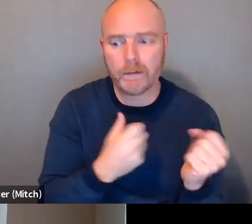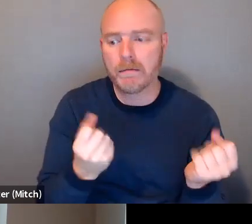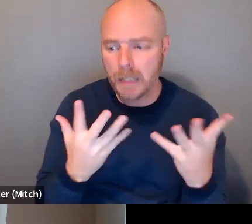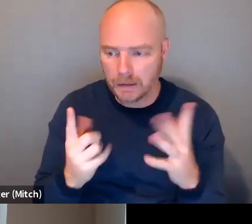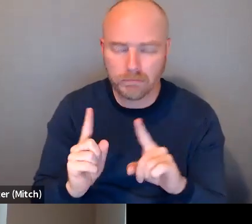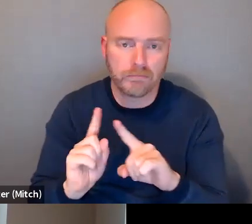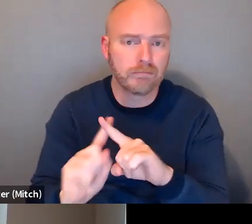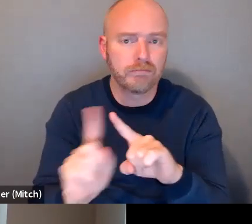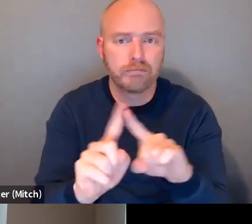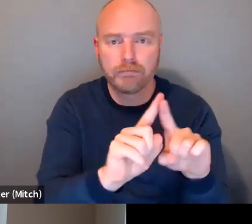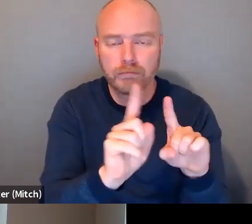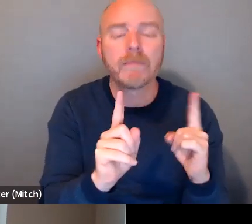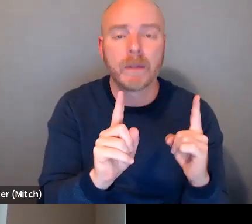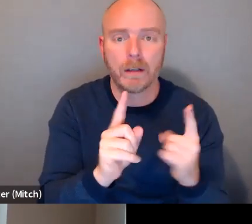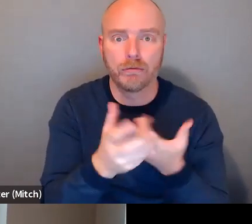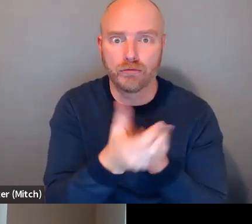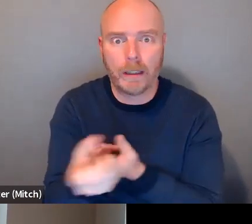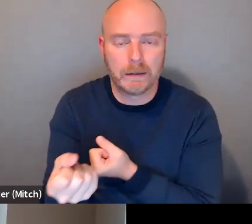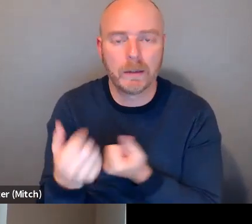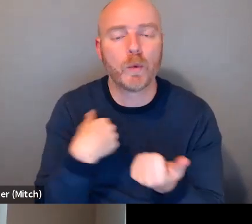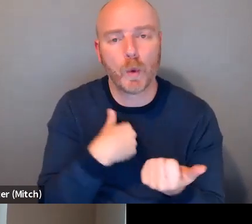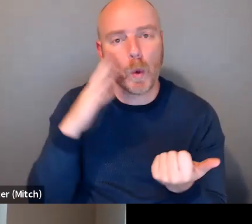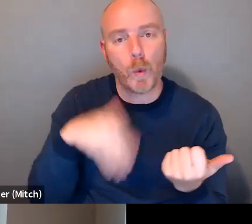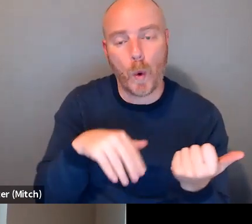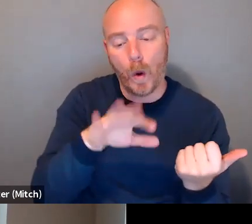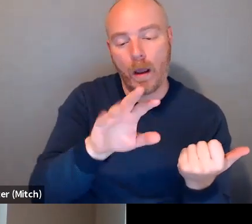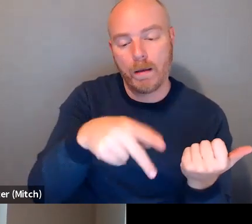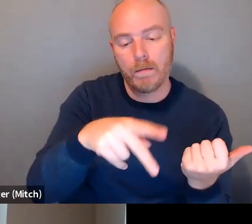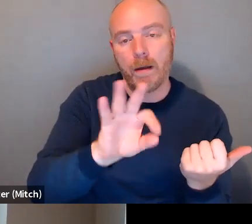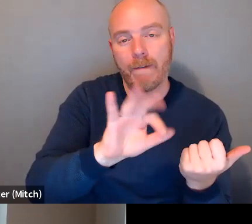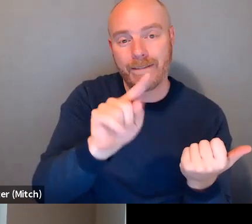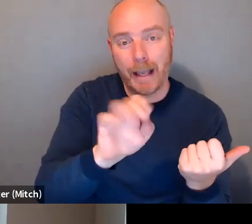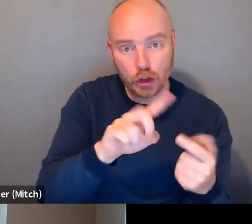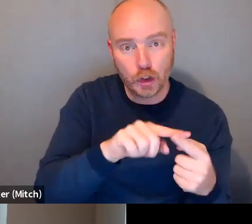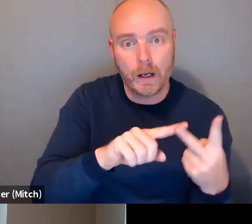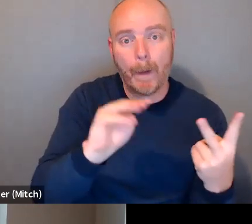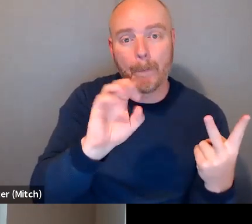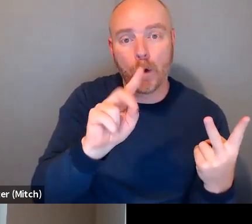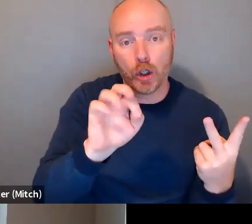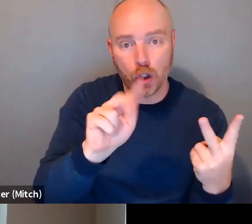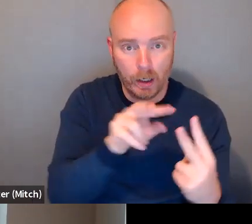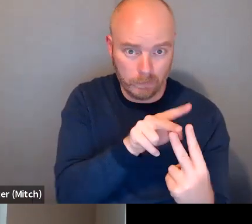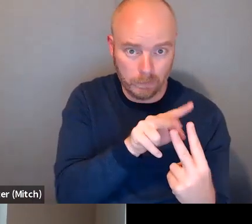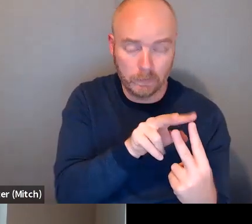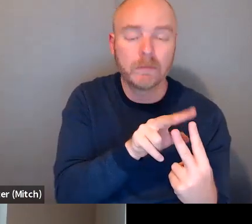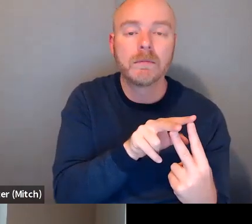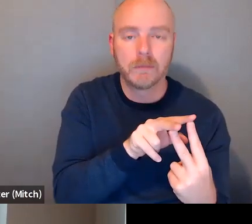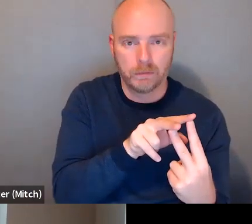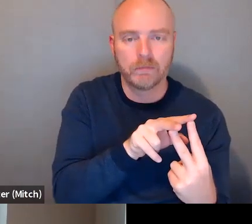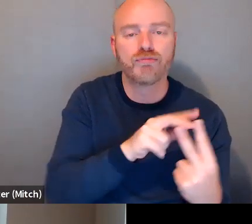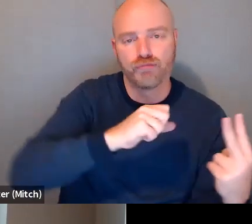of assurance that especially the Pfizer vaccine and the Moderna vaccines are both